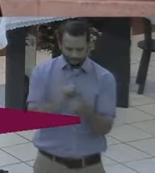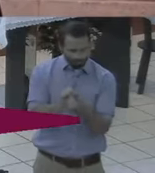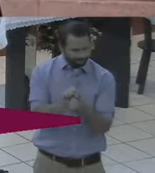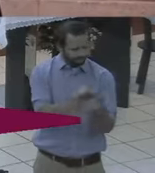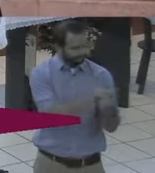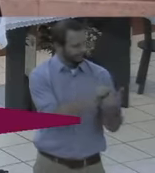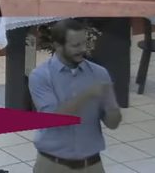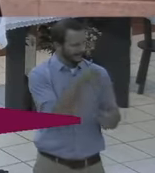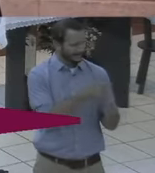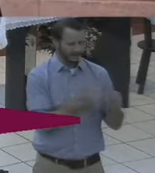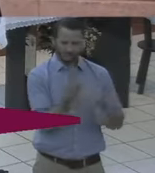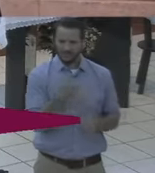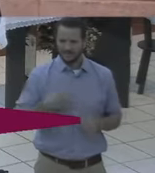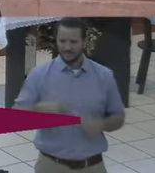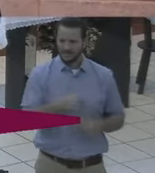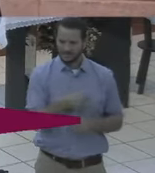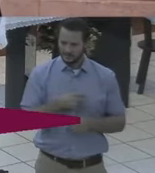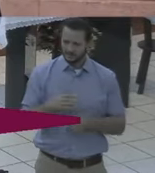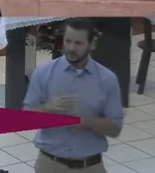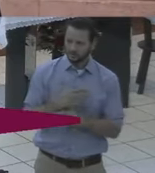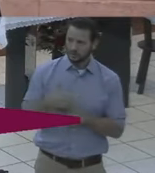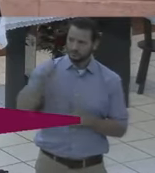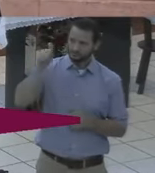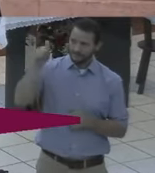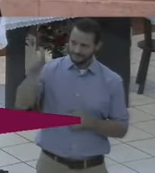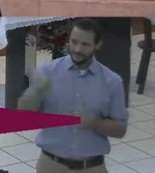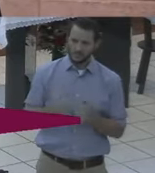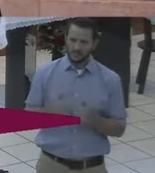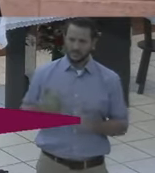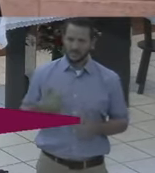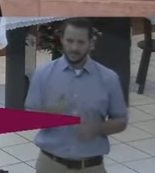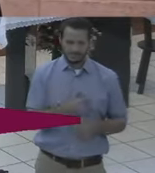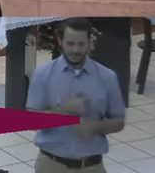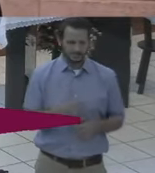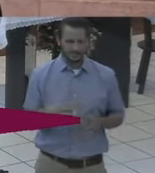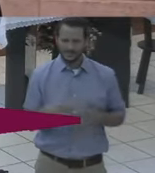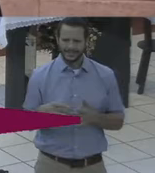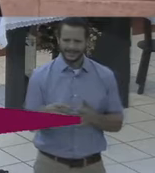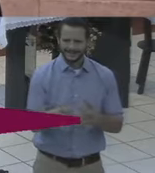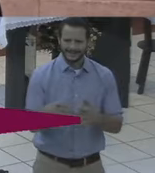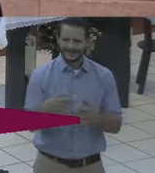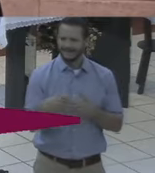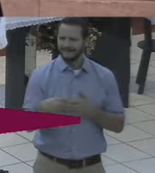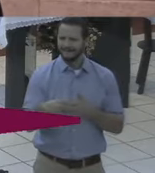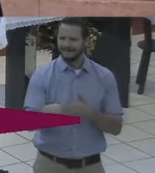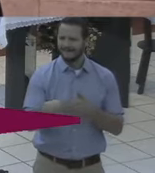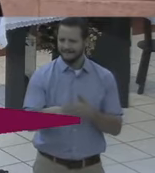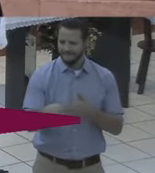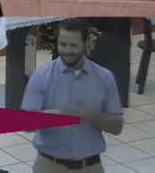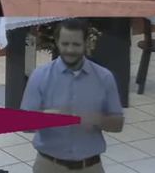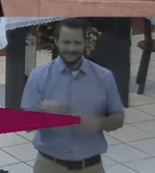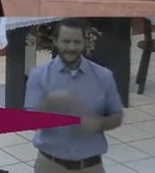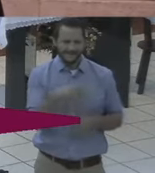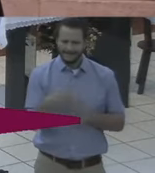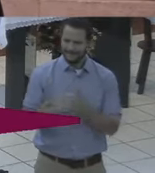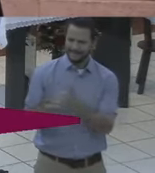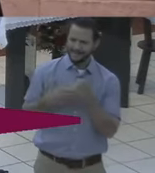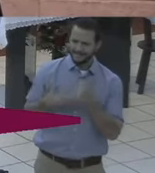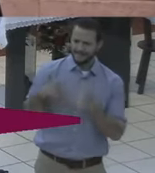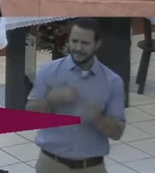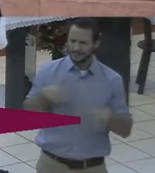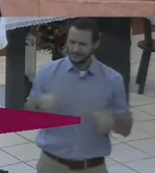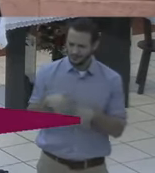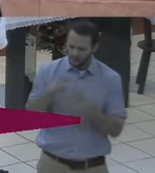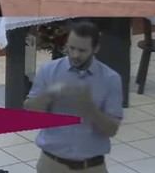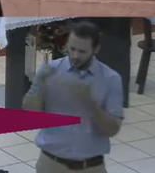in this moment, to share yourself with us, to lead and to guide, and to help us do what you're